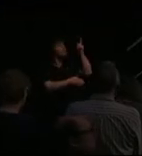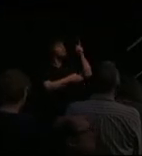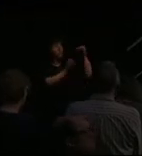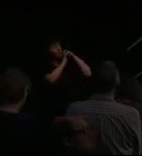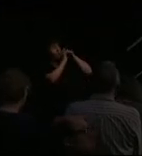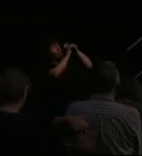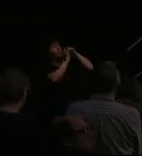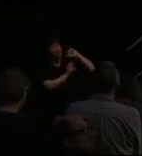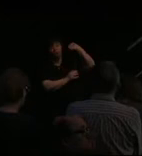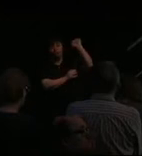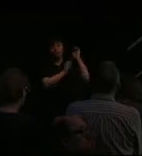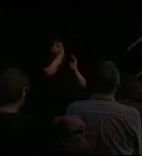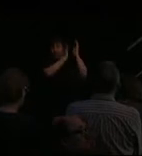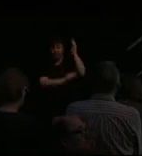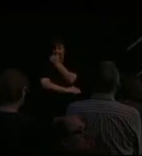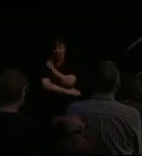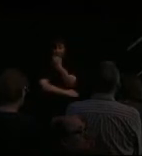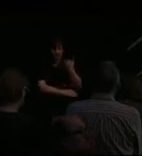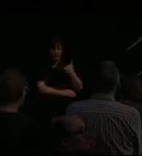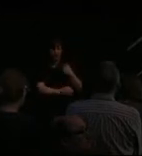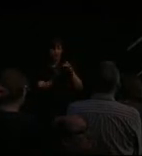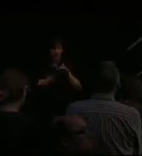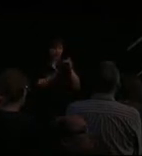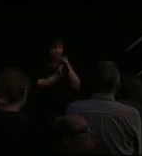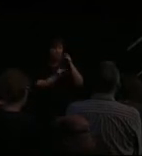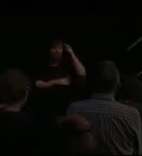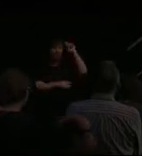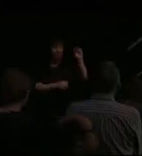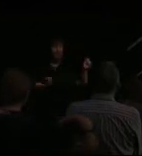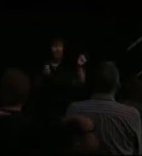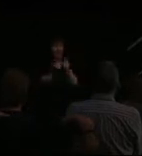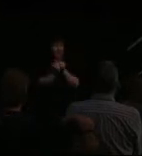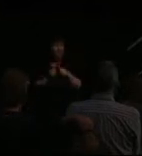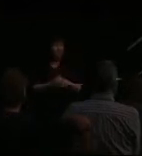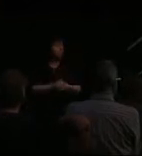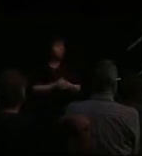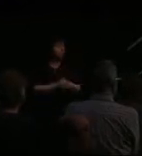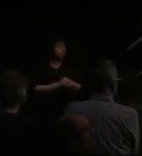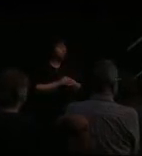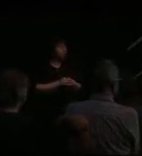encounter your presence this morning. In Jesus' name, amen.